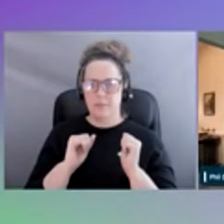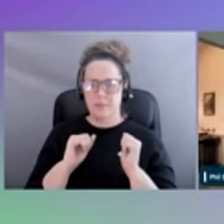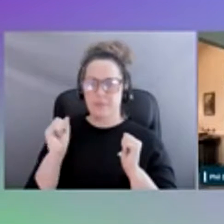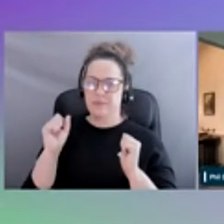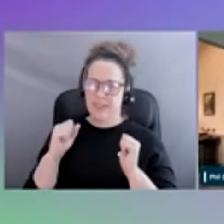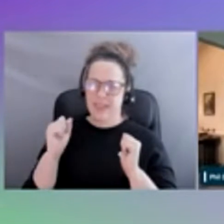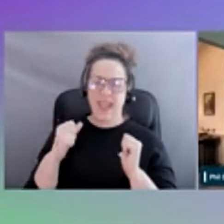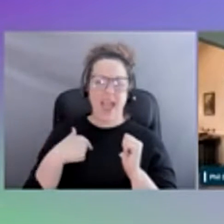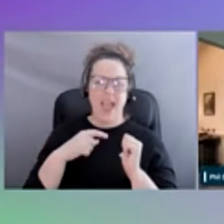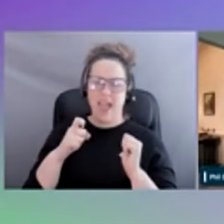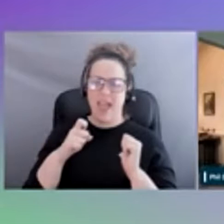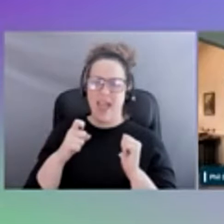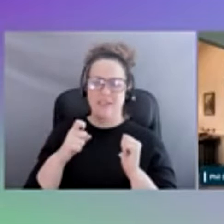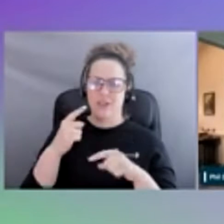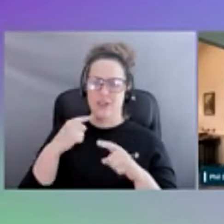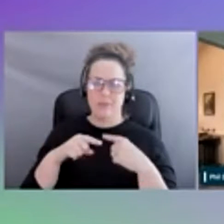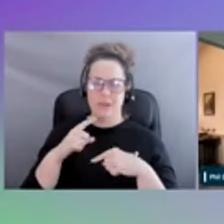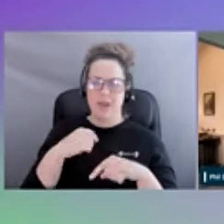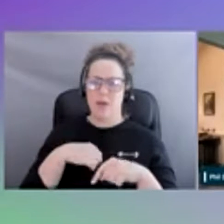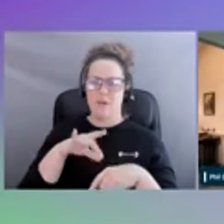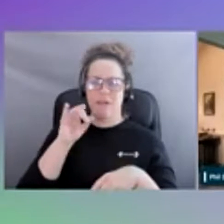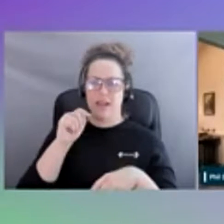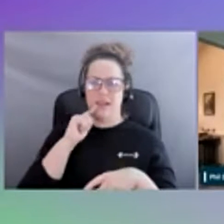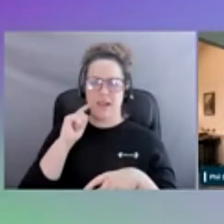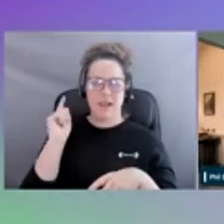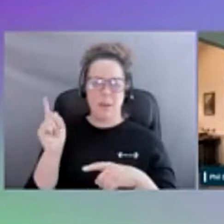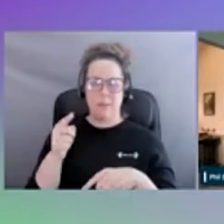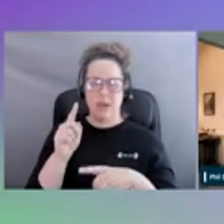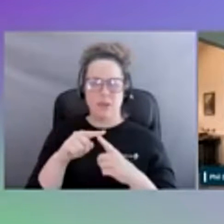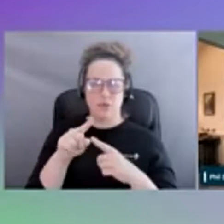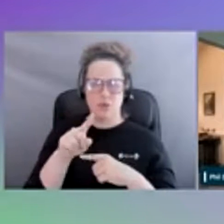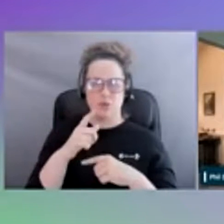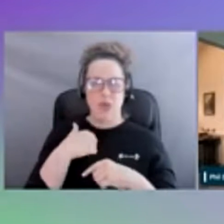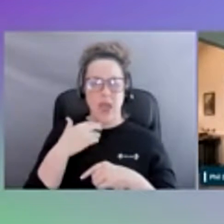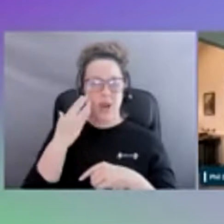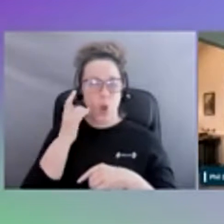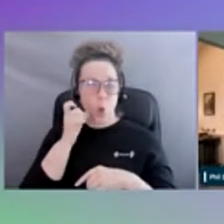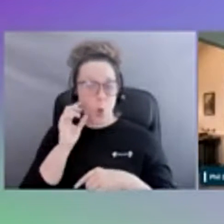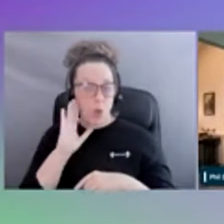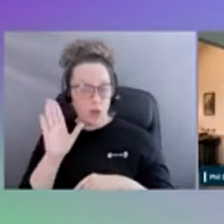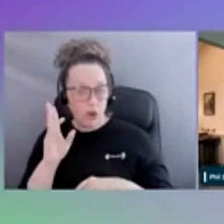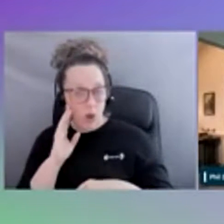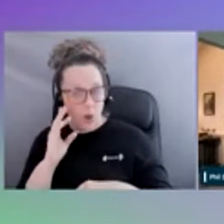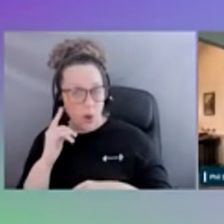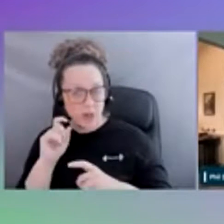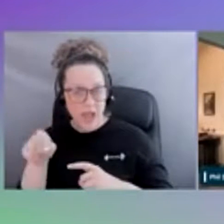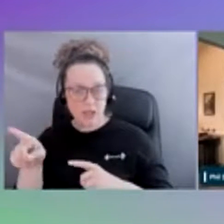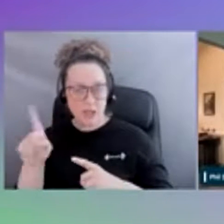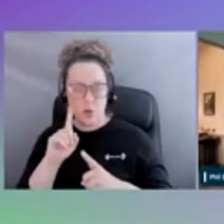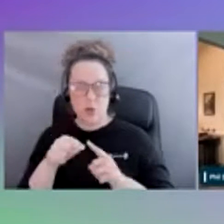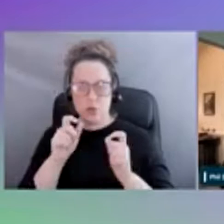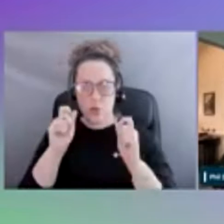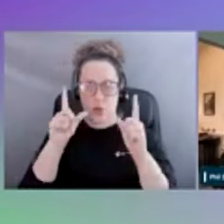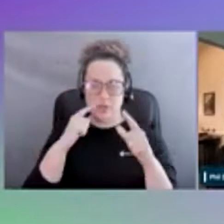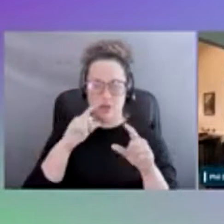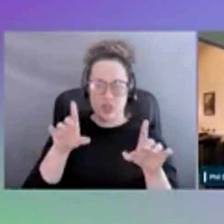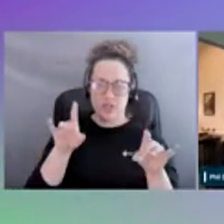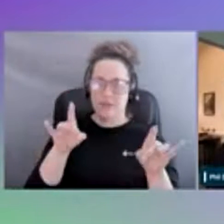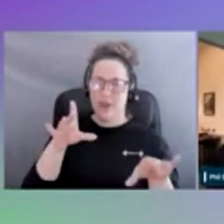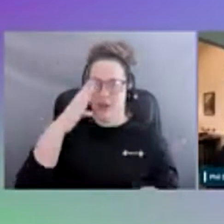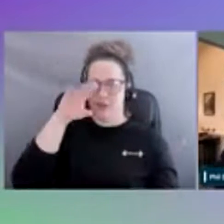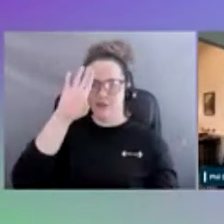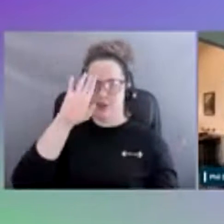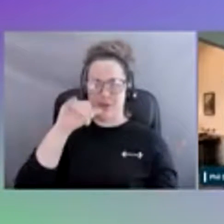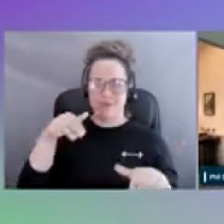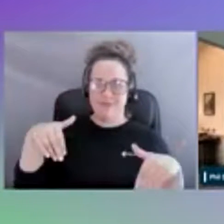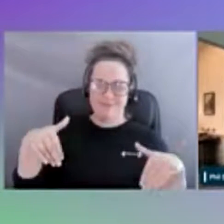Yeah, I'll have to come back. We'll have to find that and I'll come back to you. I know who will know, so I just need to ask her when she wakes up. She's in Australia, so she won't be